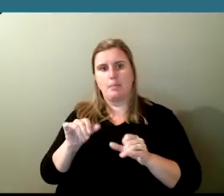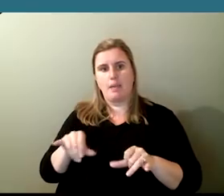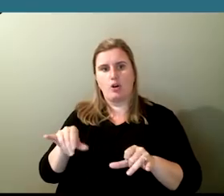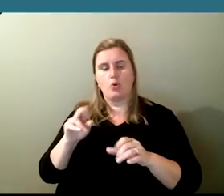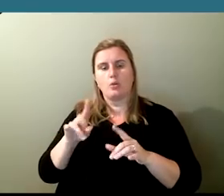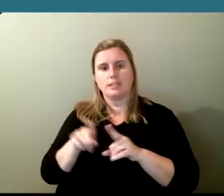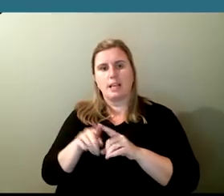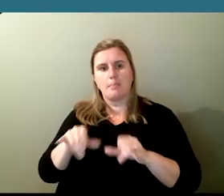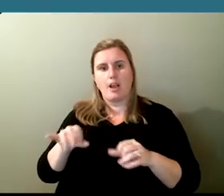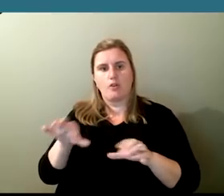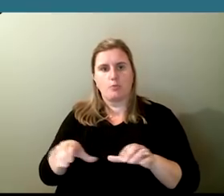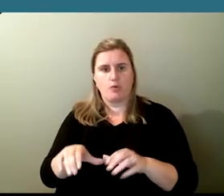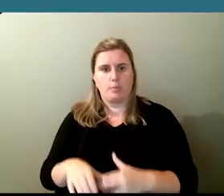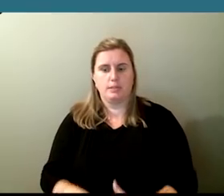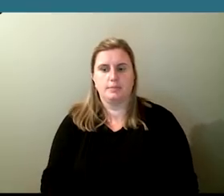performance.